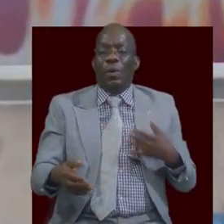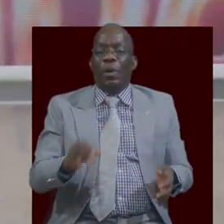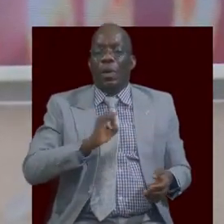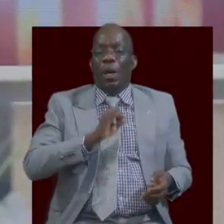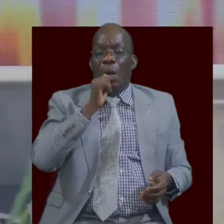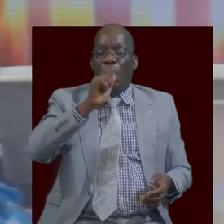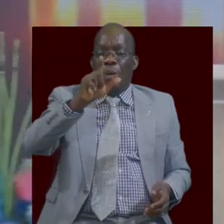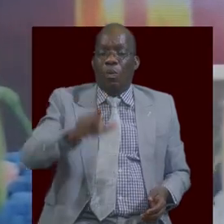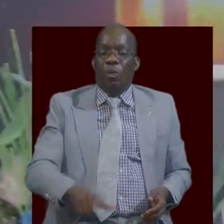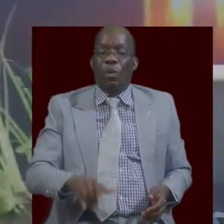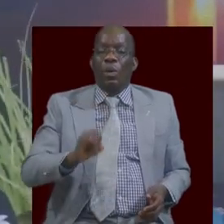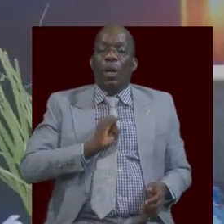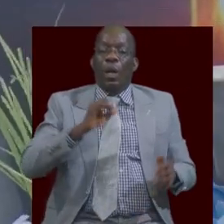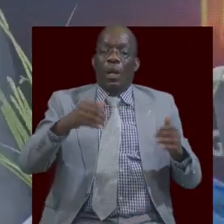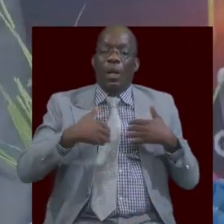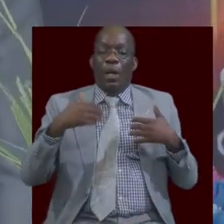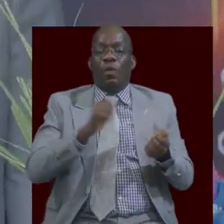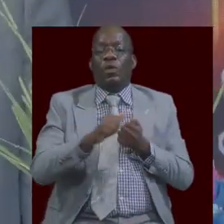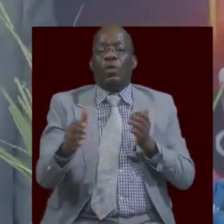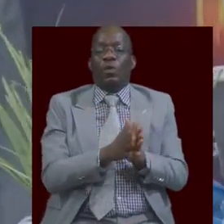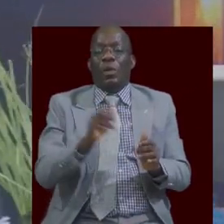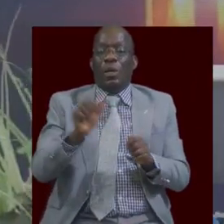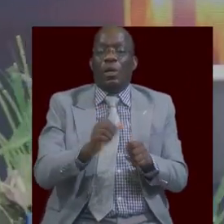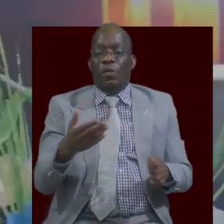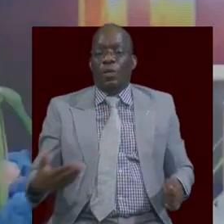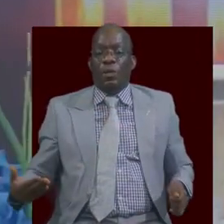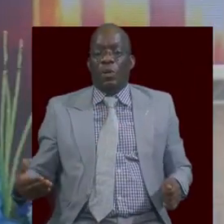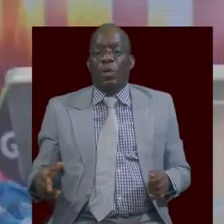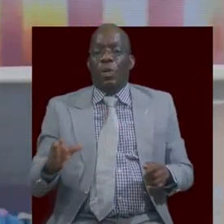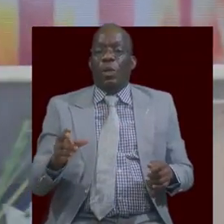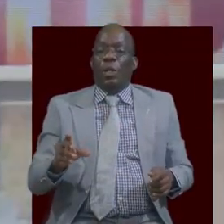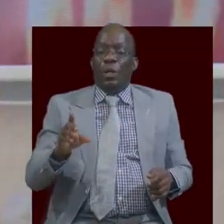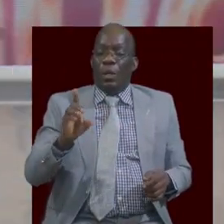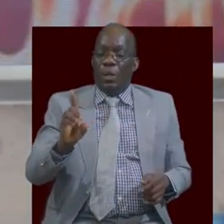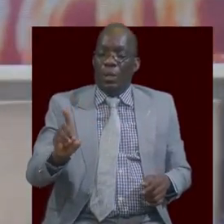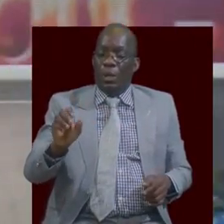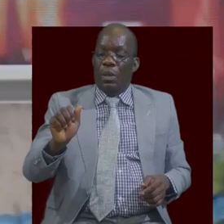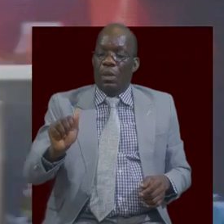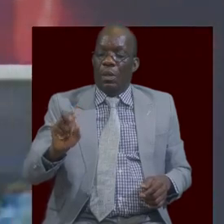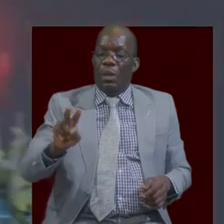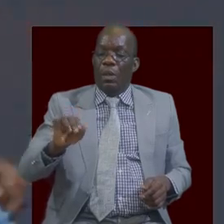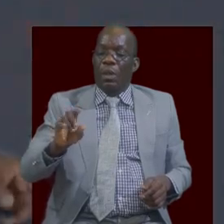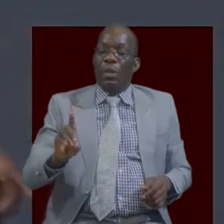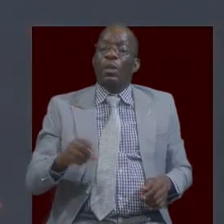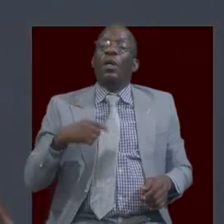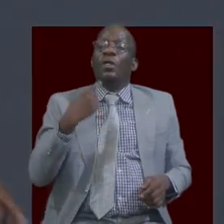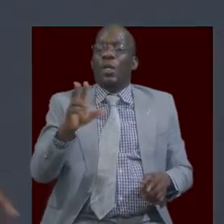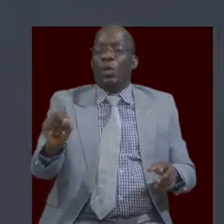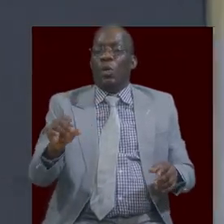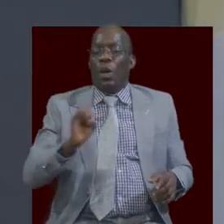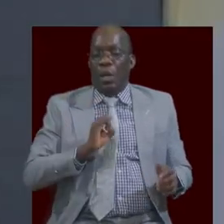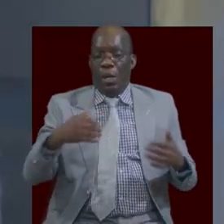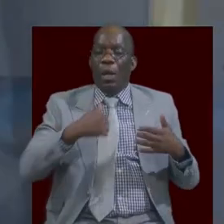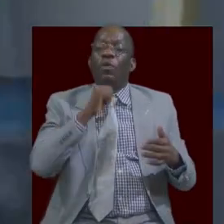I've spoiled everything. David said, no, I've not spoiled everything. Now, I'm going to come back.